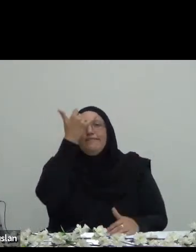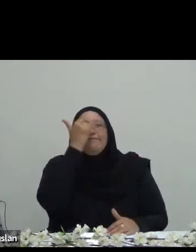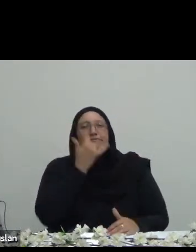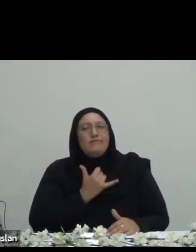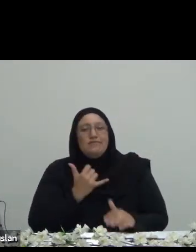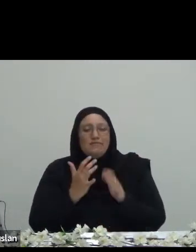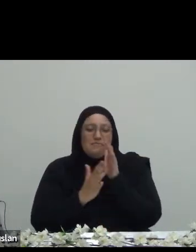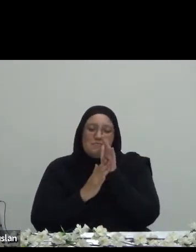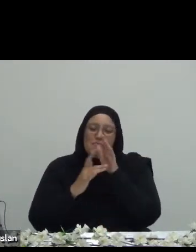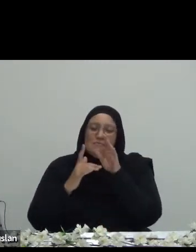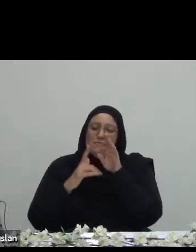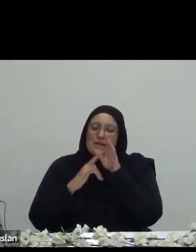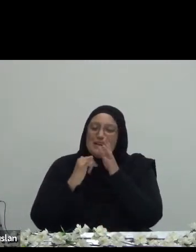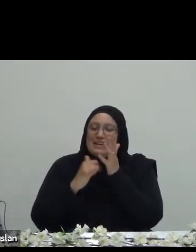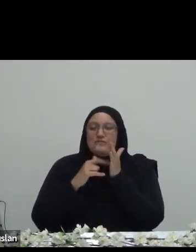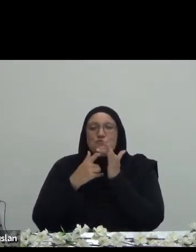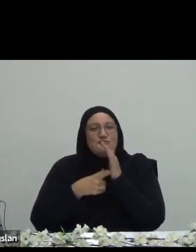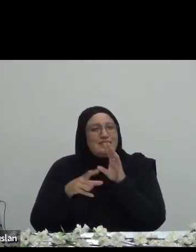mystery.